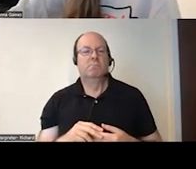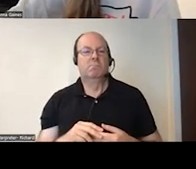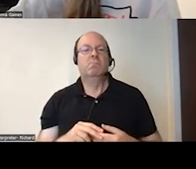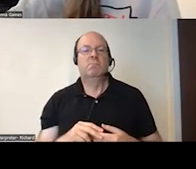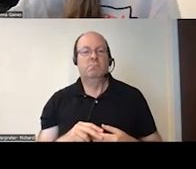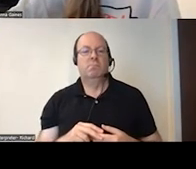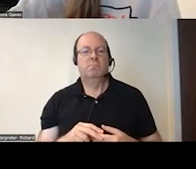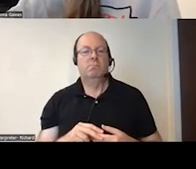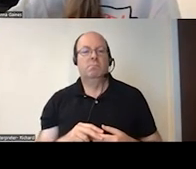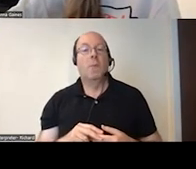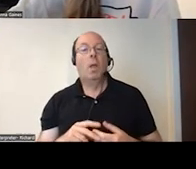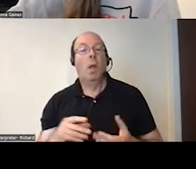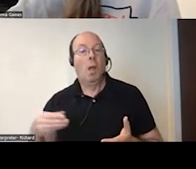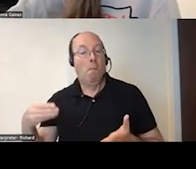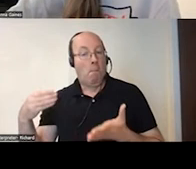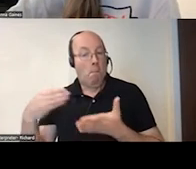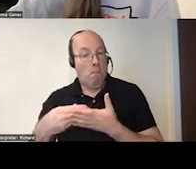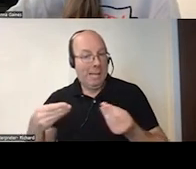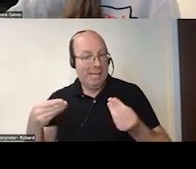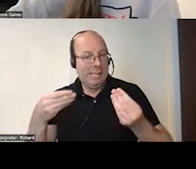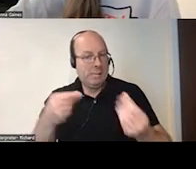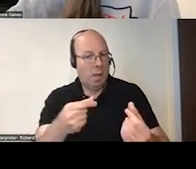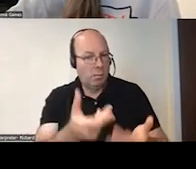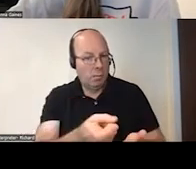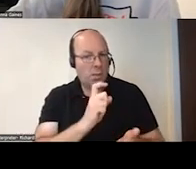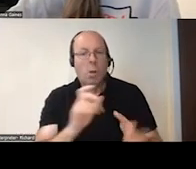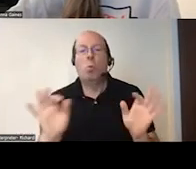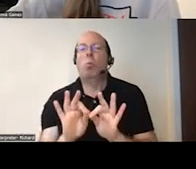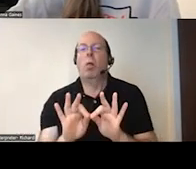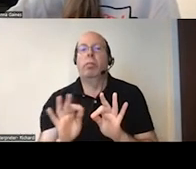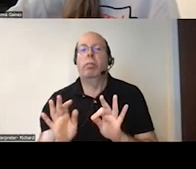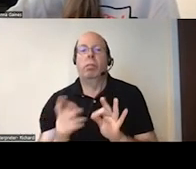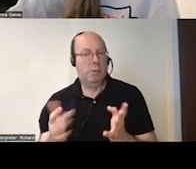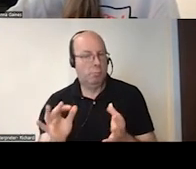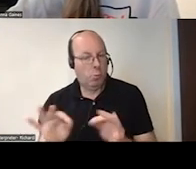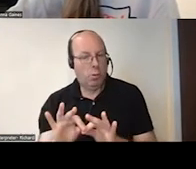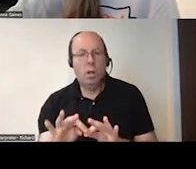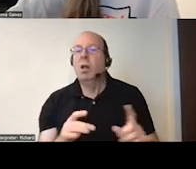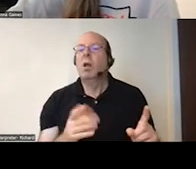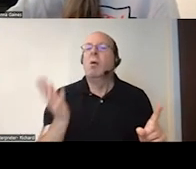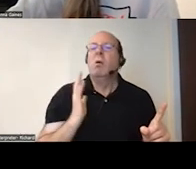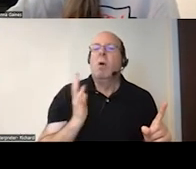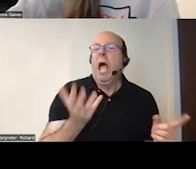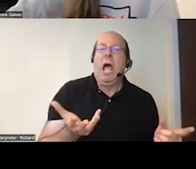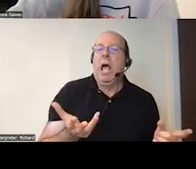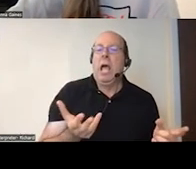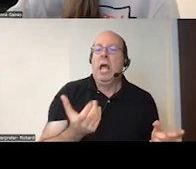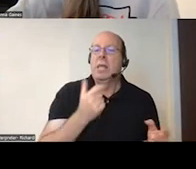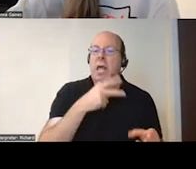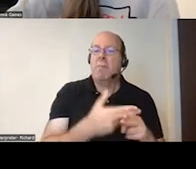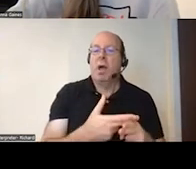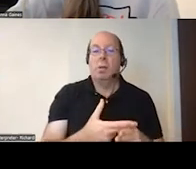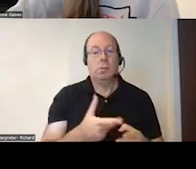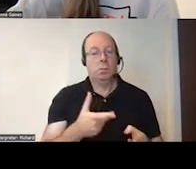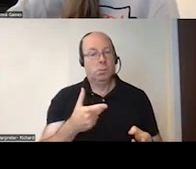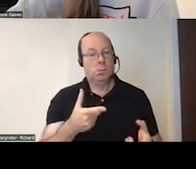really concerned with getting their money's worth now. Whereas before, I think it was less of a, it just wasn't something that people thought